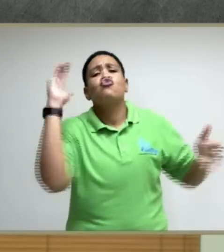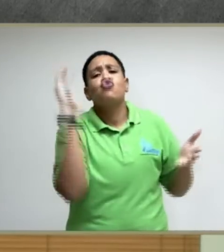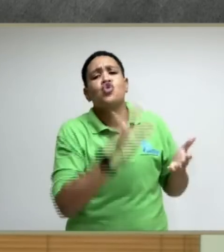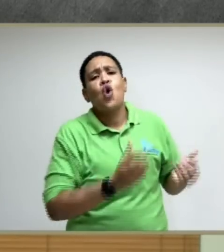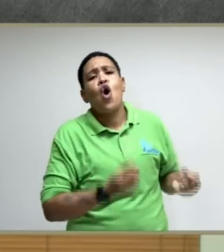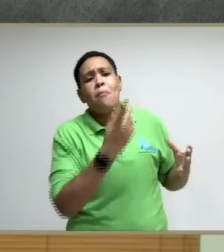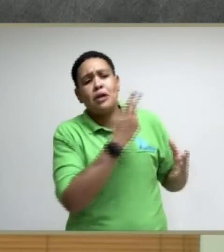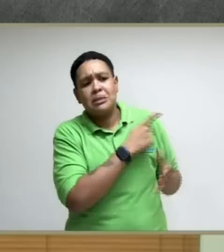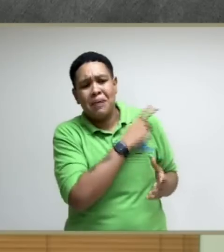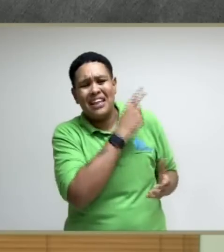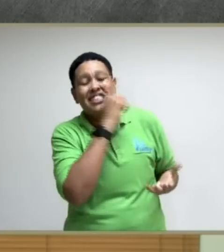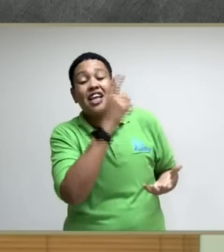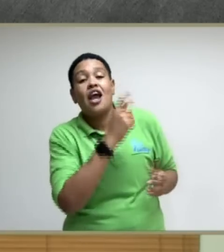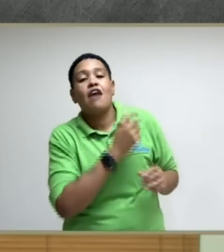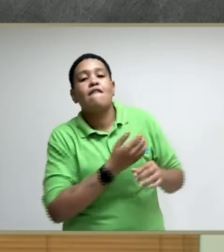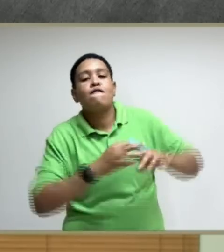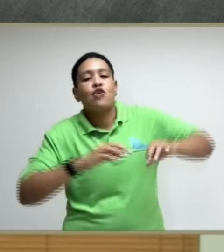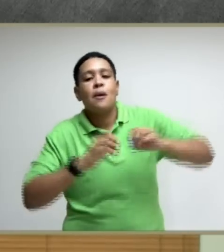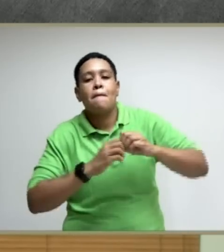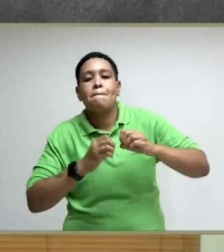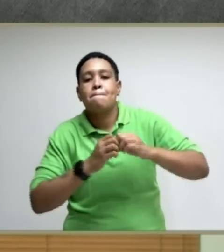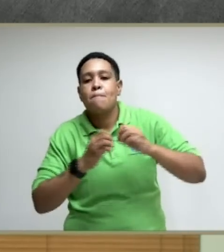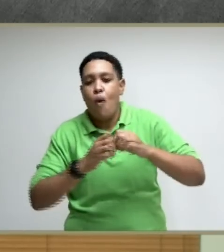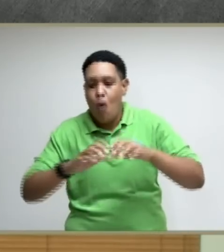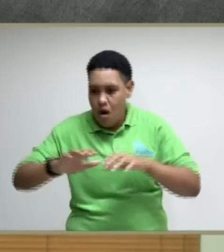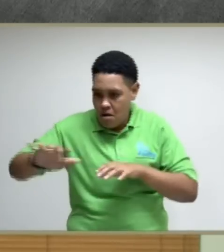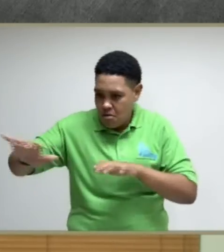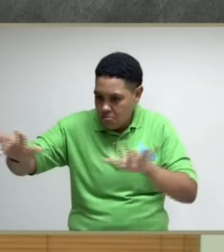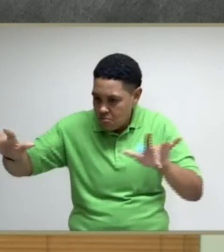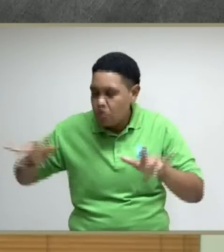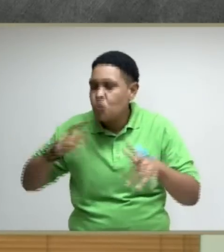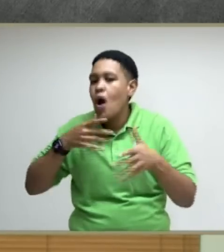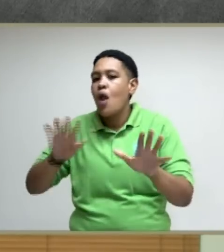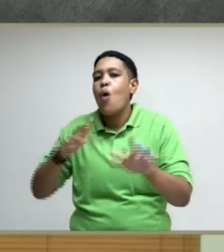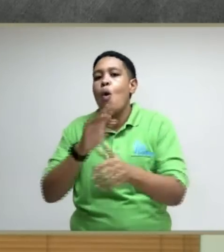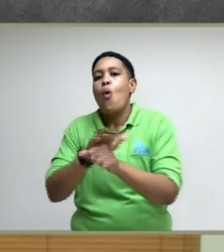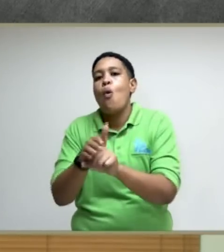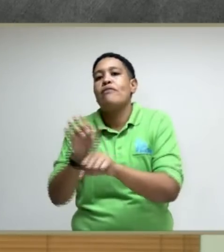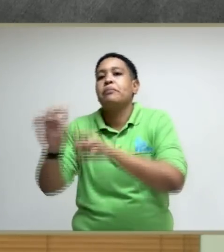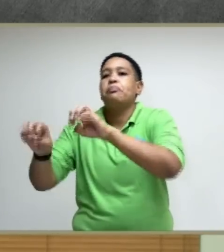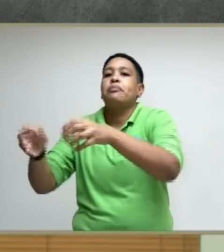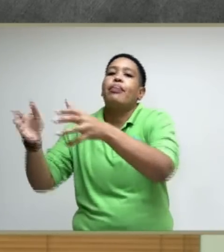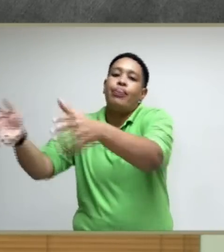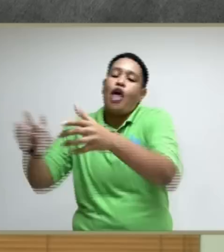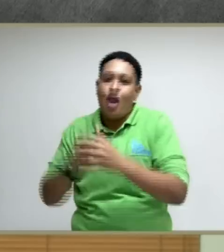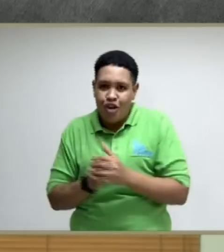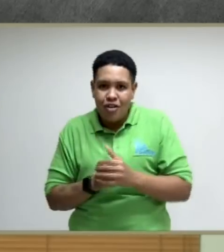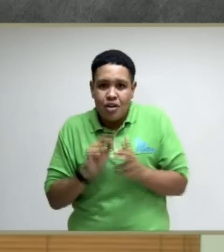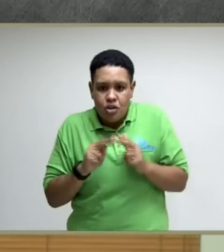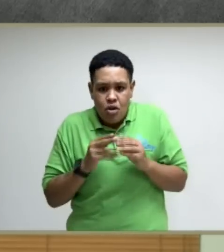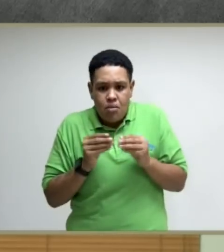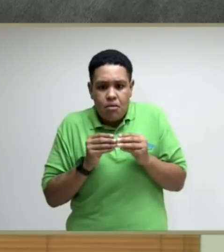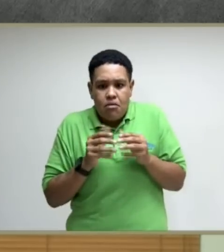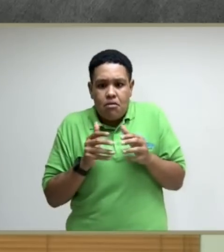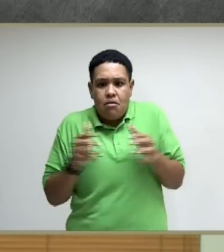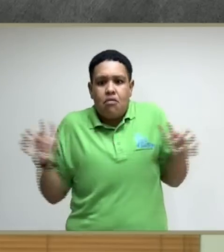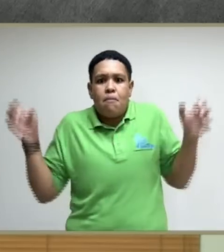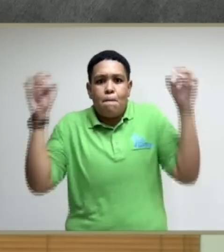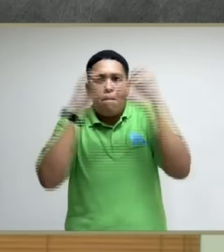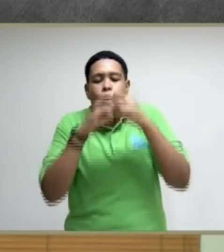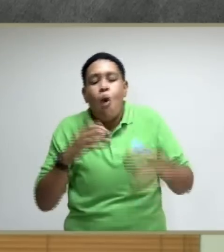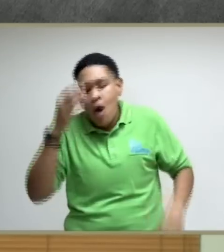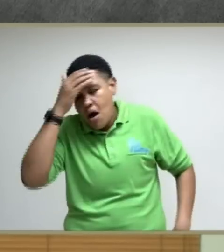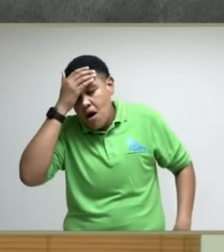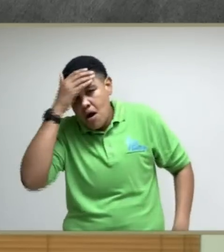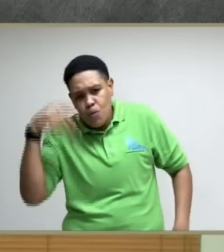of patients, and therefore freeing up wards to accommodate COVID patients. As the numbers increased further, then we would